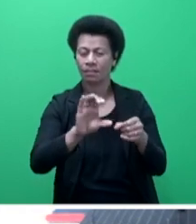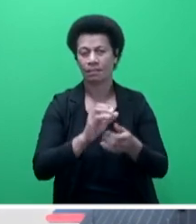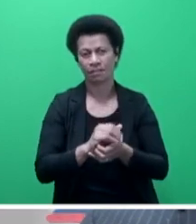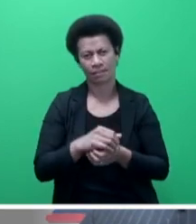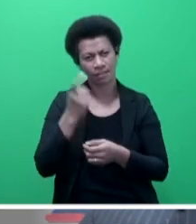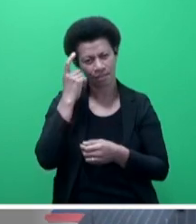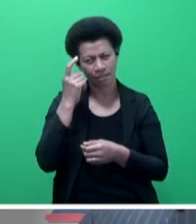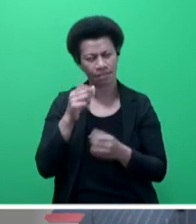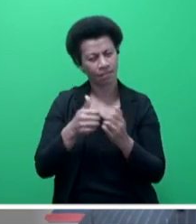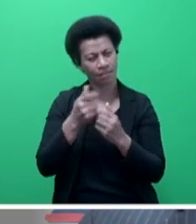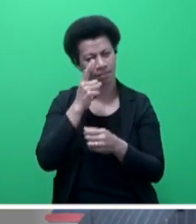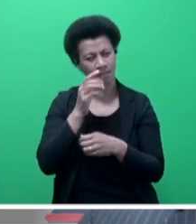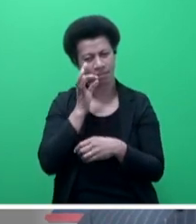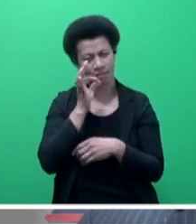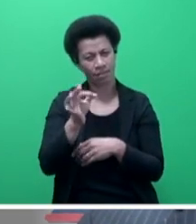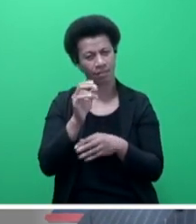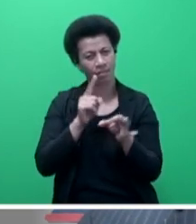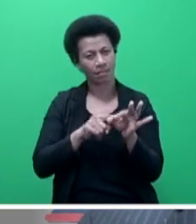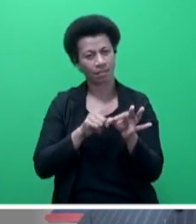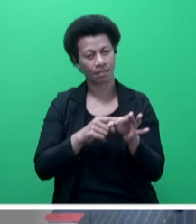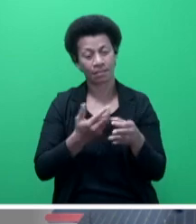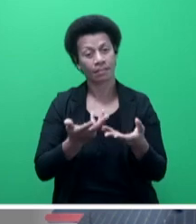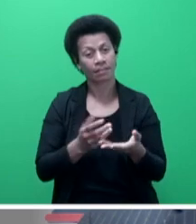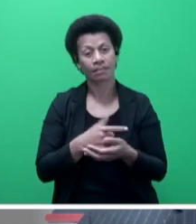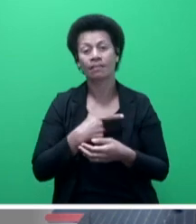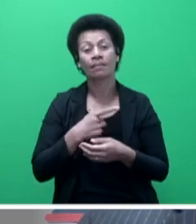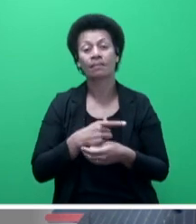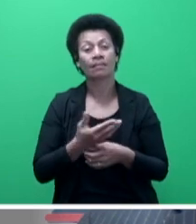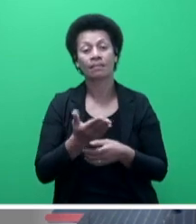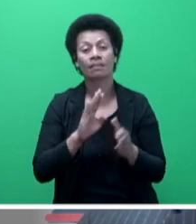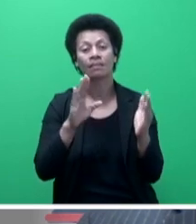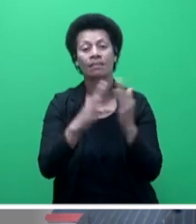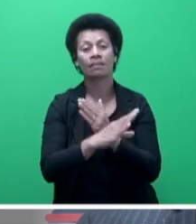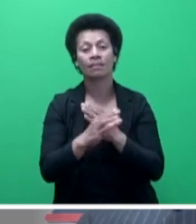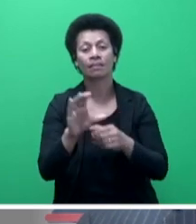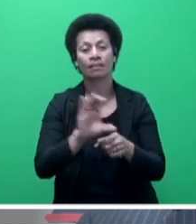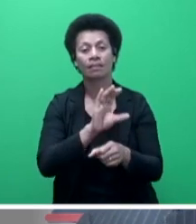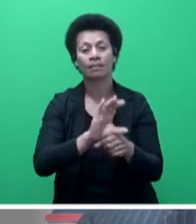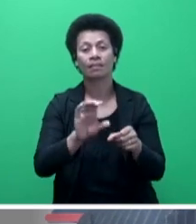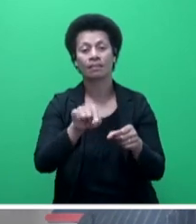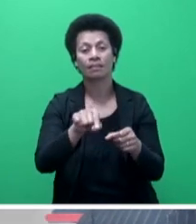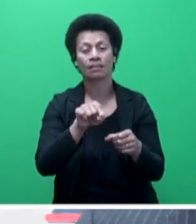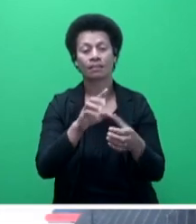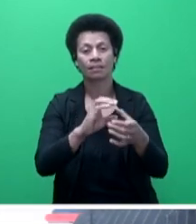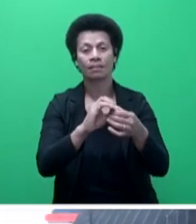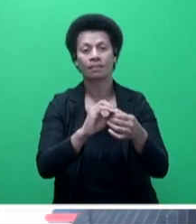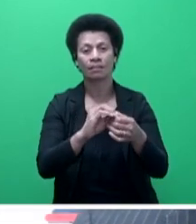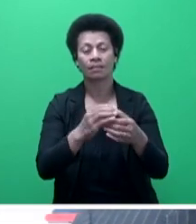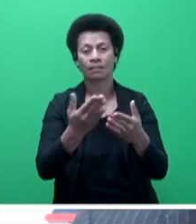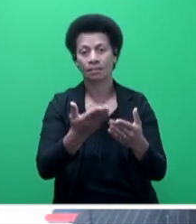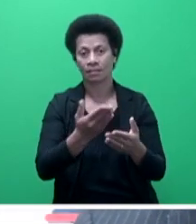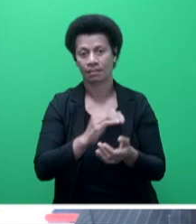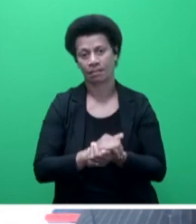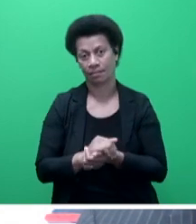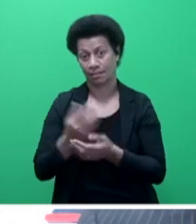actually want to ask the question, why is it owned by a private company? Mr. Speaker, sir, the New Zealand Rugby Union,